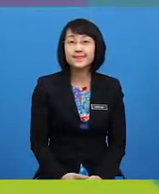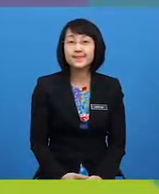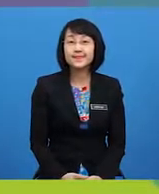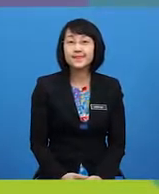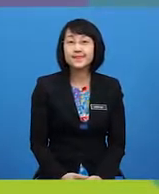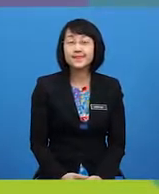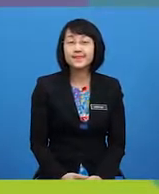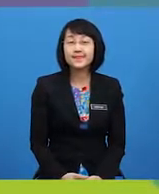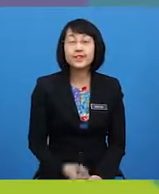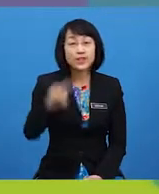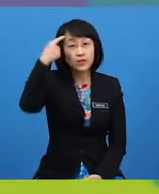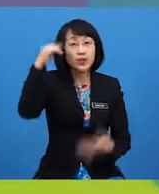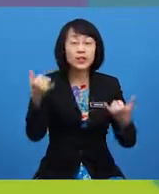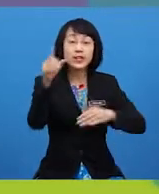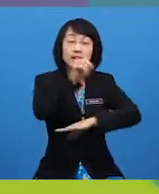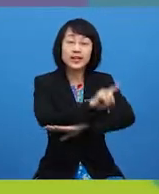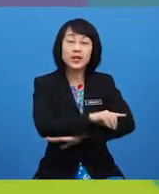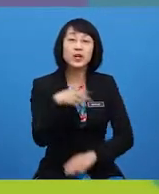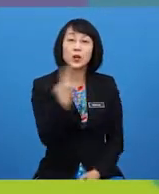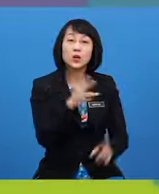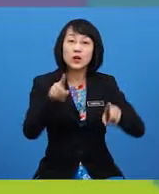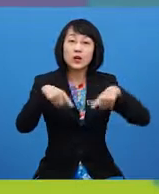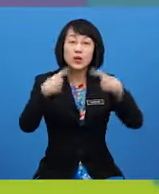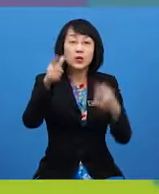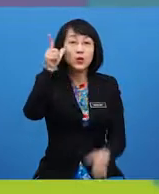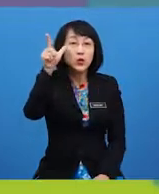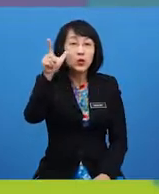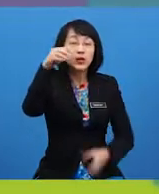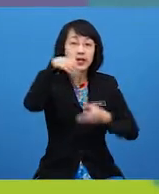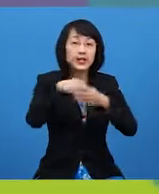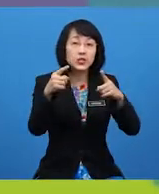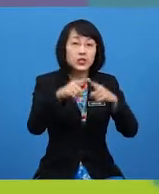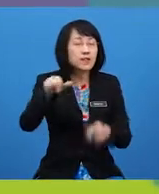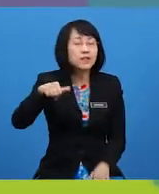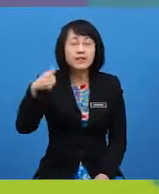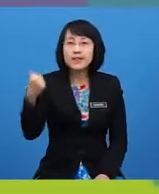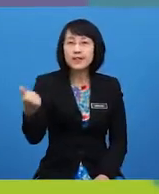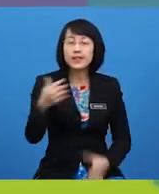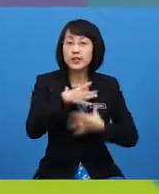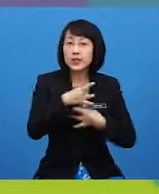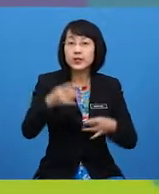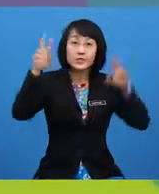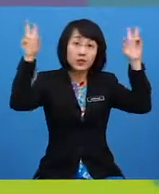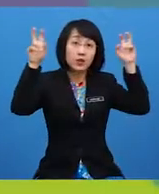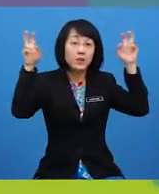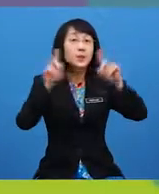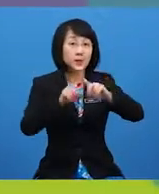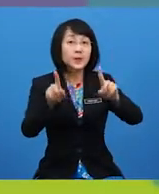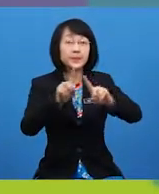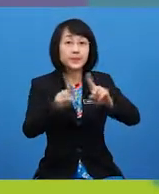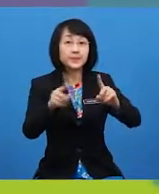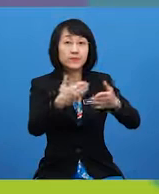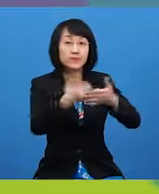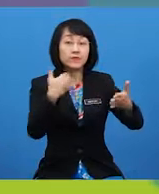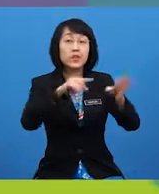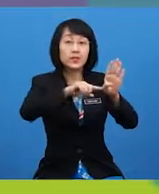Well, as for today, we are going to look into another interesting topic. But